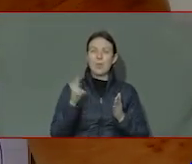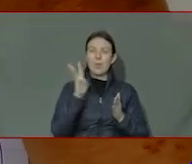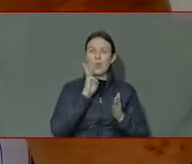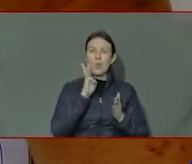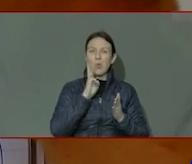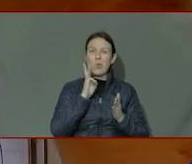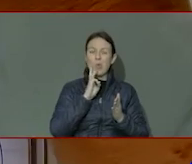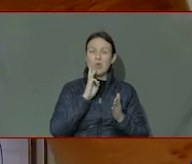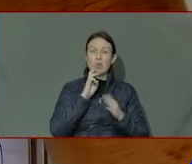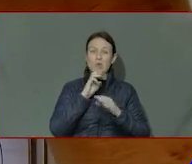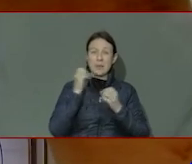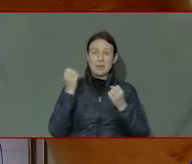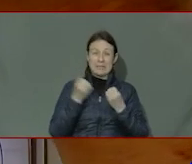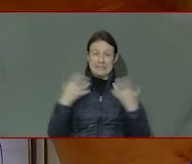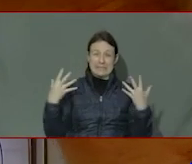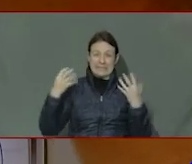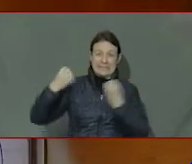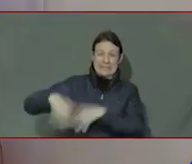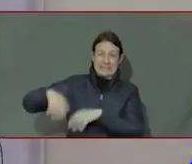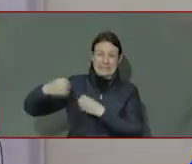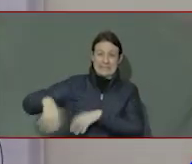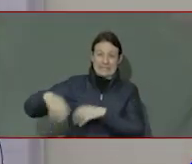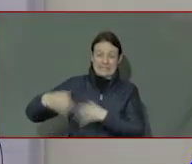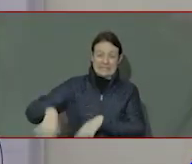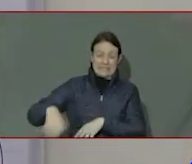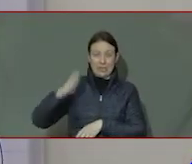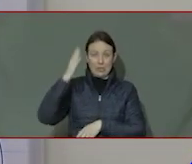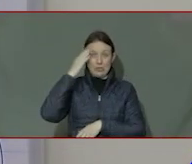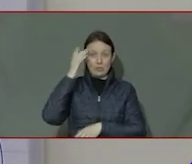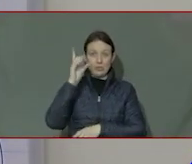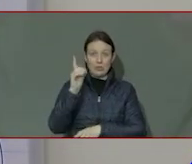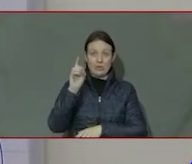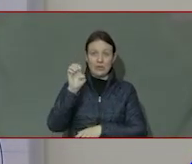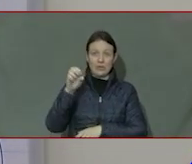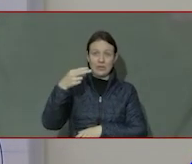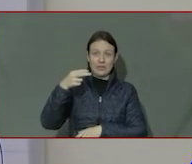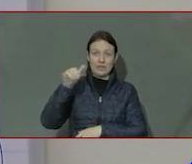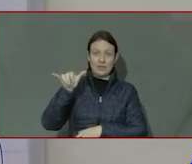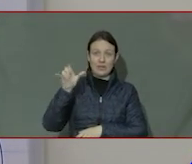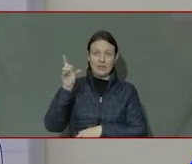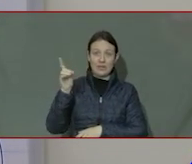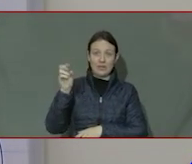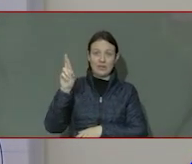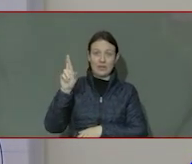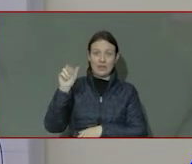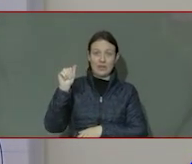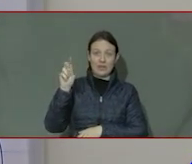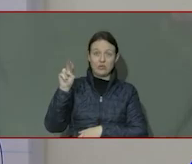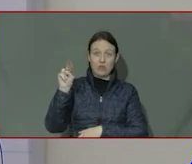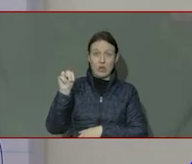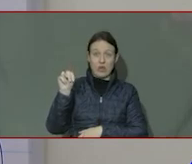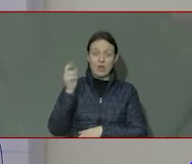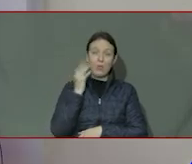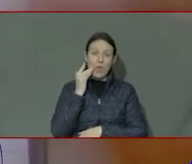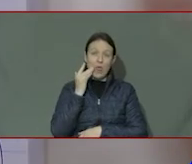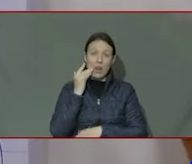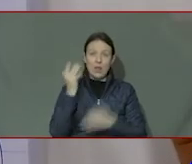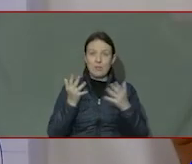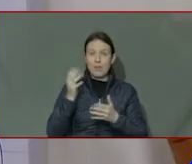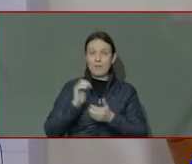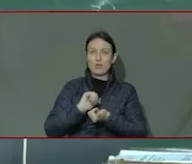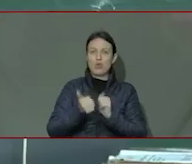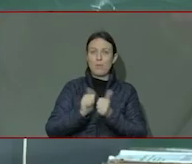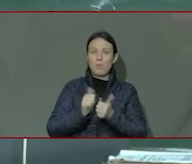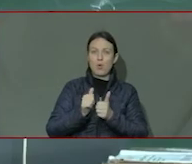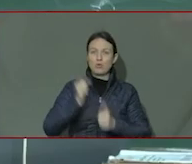water? Dehydration. Now, when will you suffer from dehydration? is typically when you play sport, you run, and